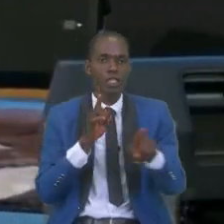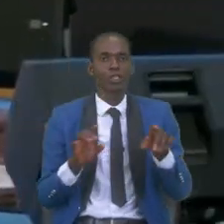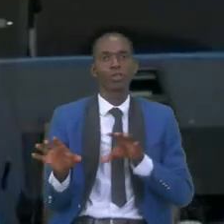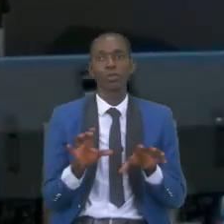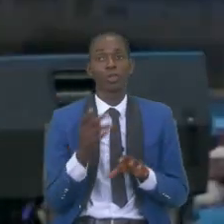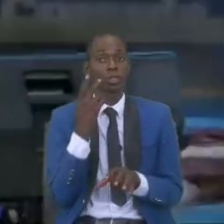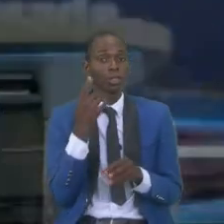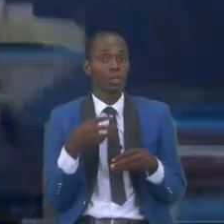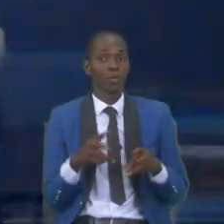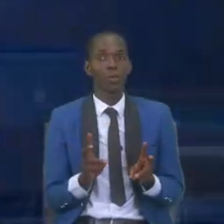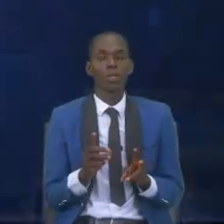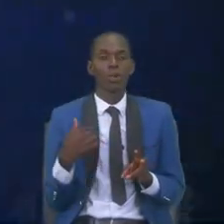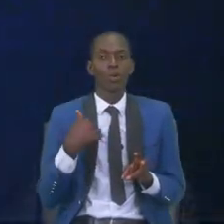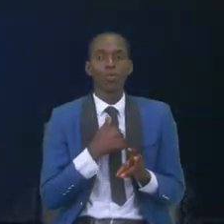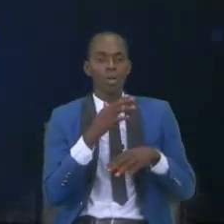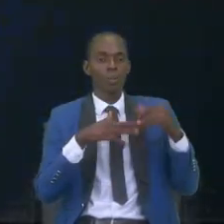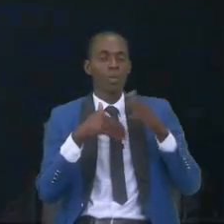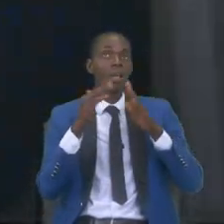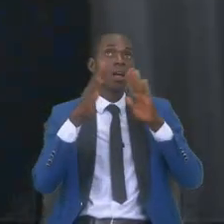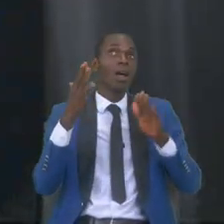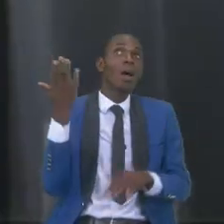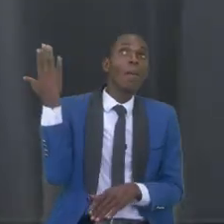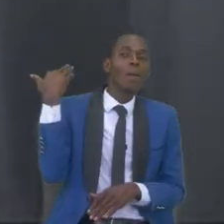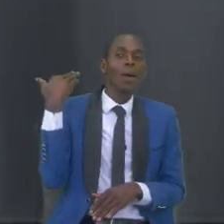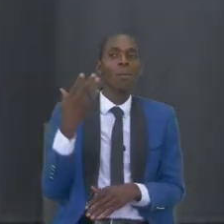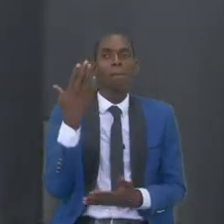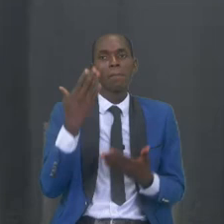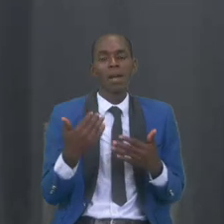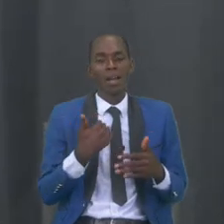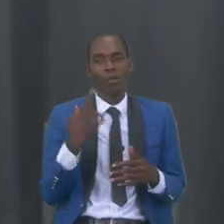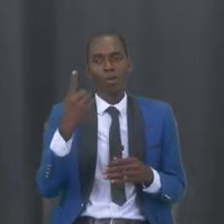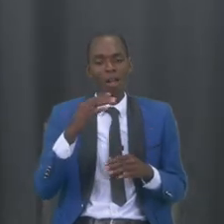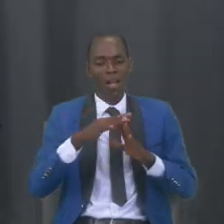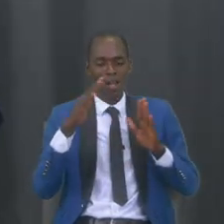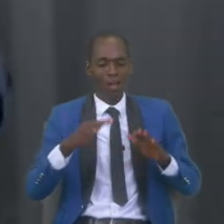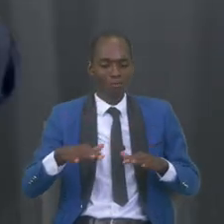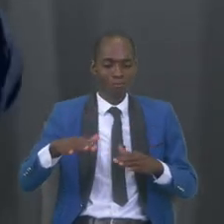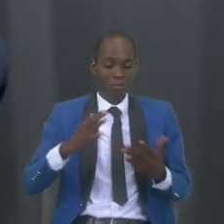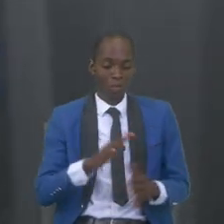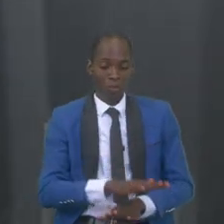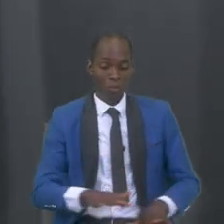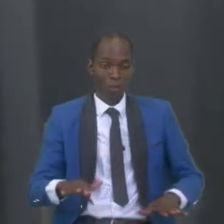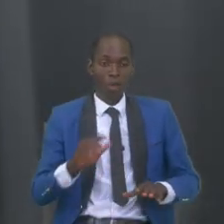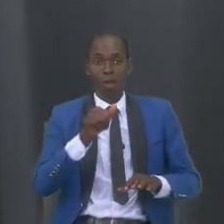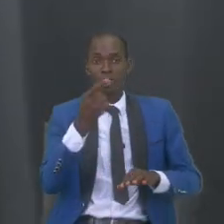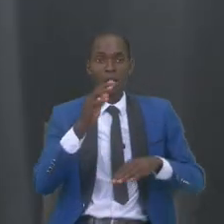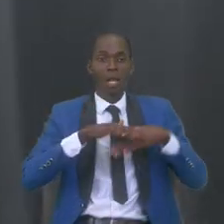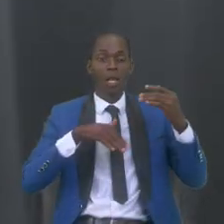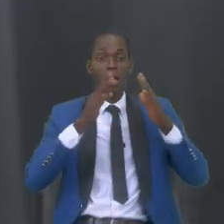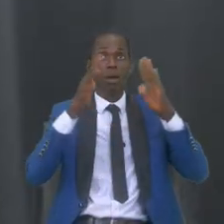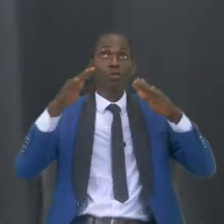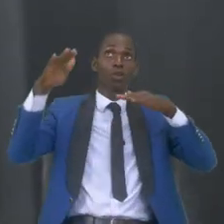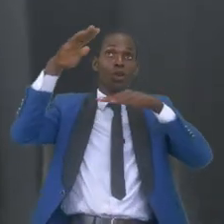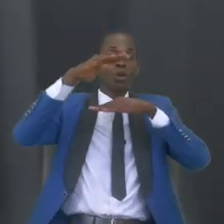built houses at that time, they might have one story here and there. And so now we